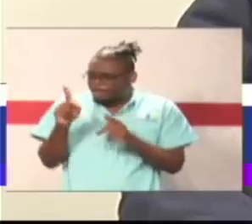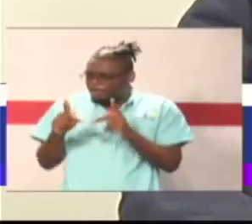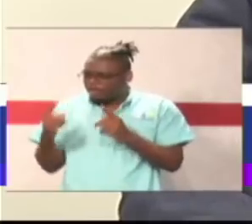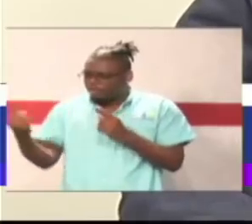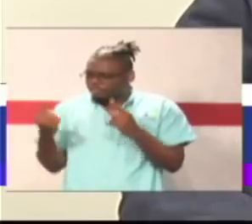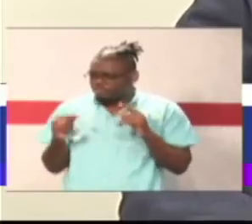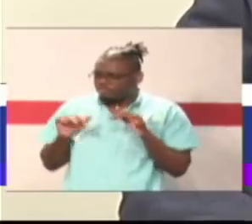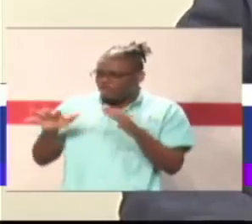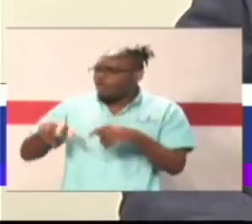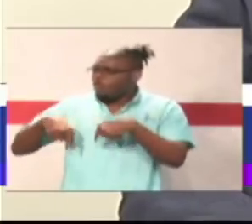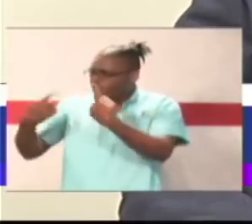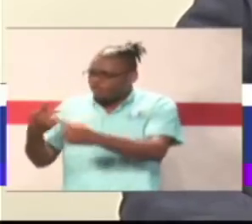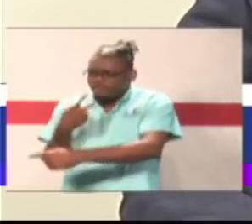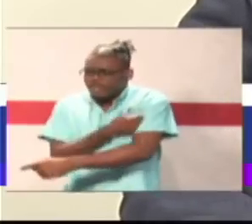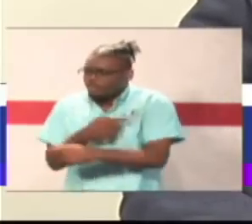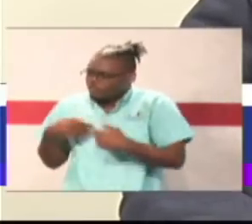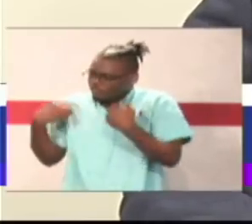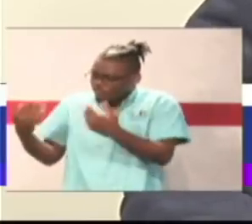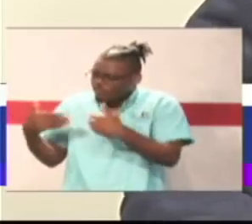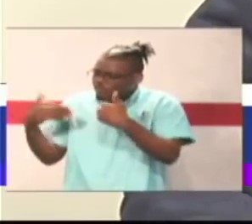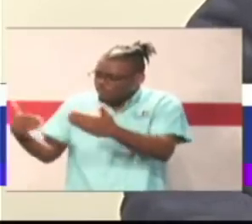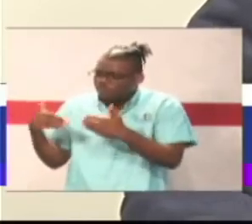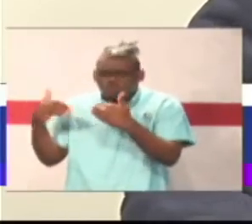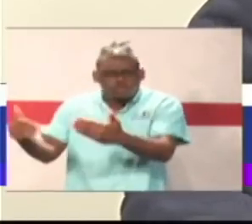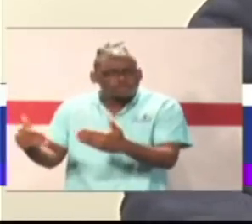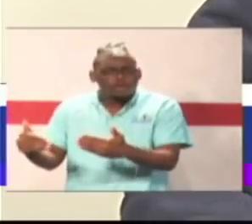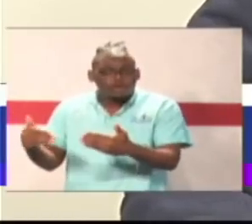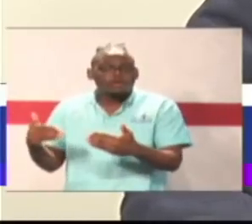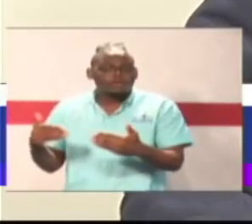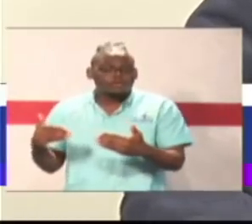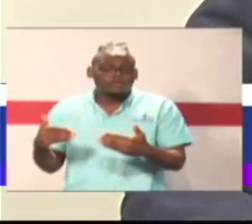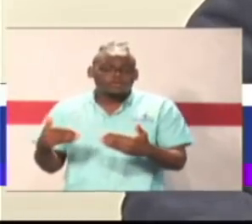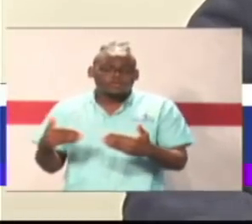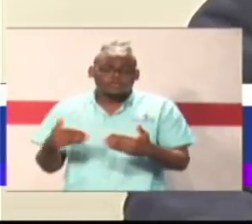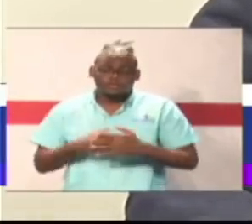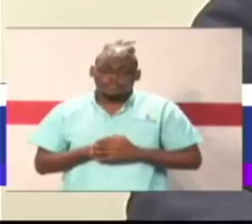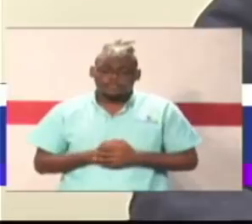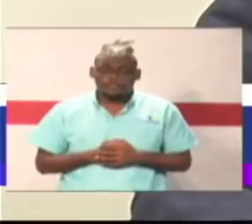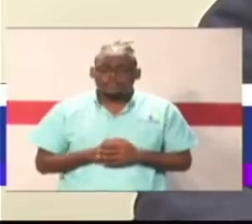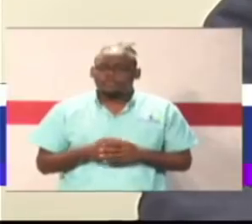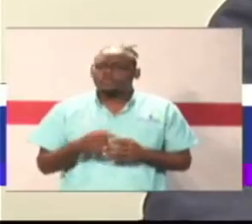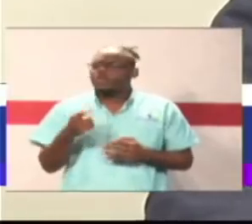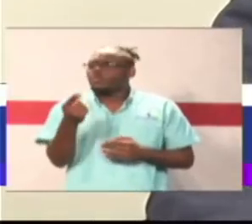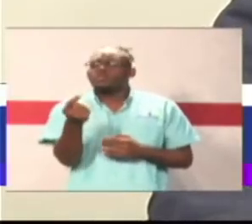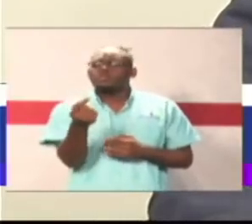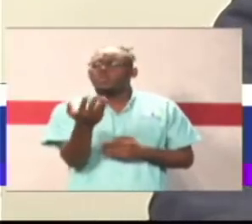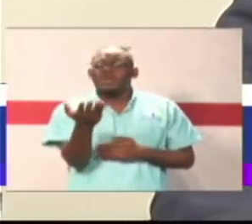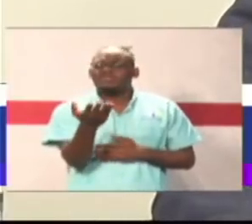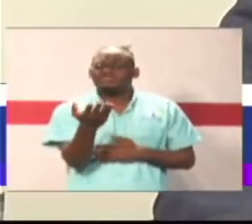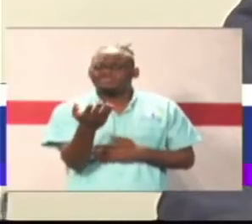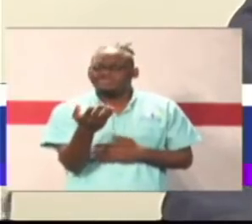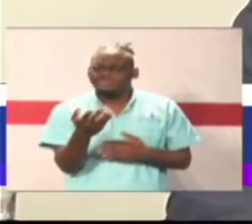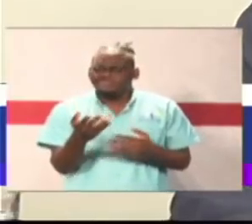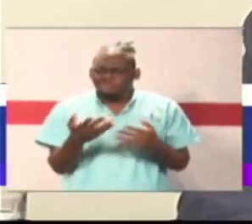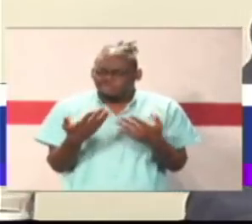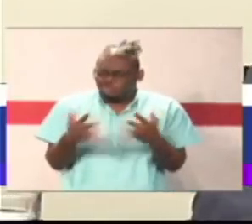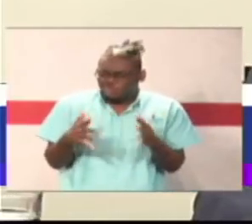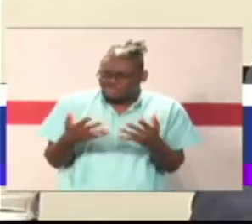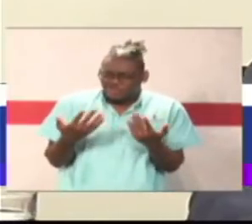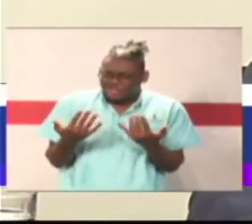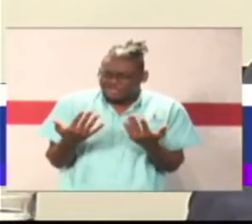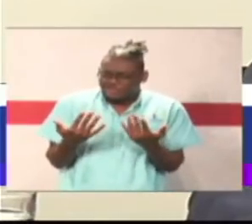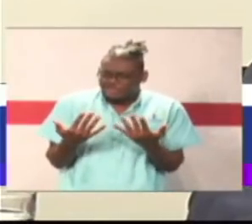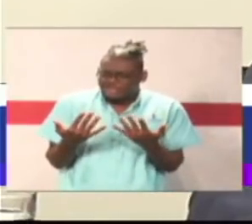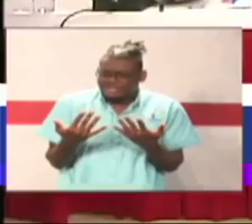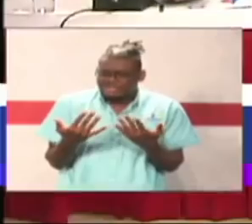reason, and I hope Dr. Hines could bear me out here, there is really no reason for people to still be dying from COVID